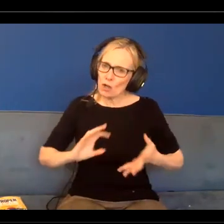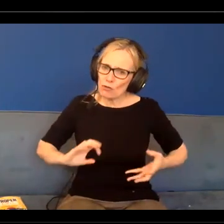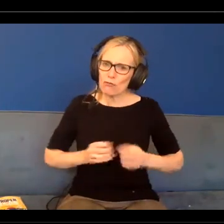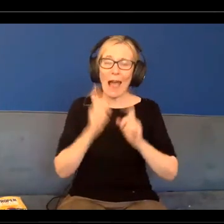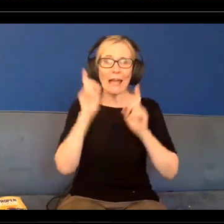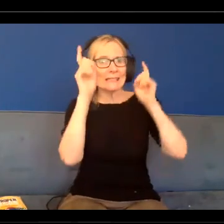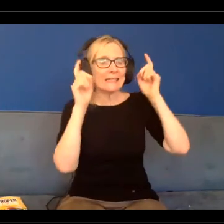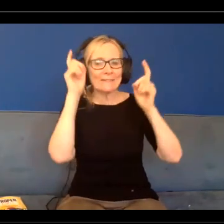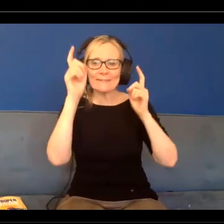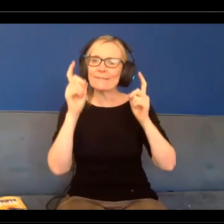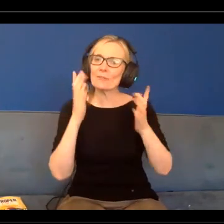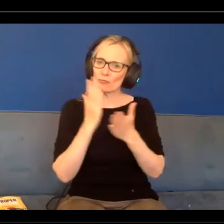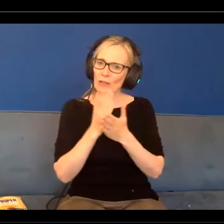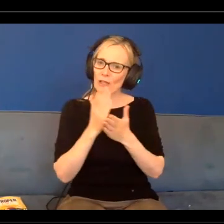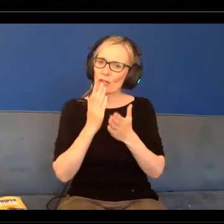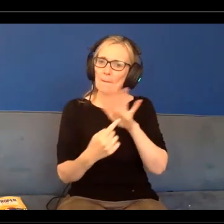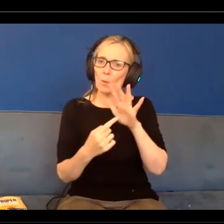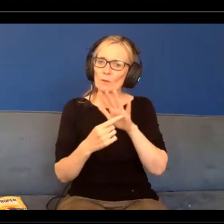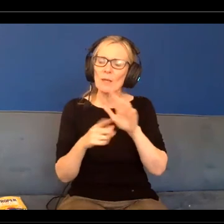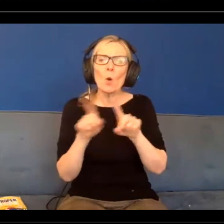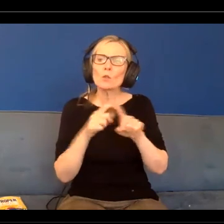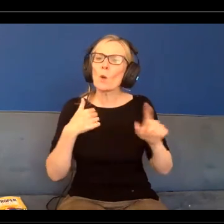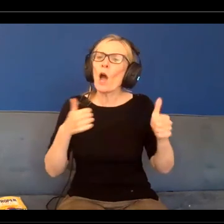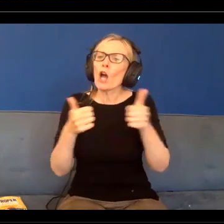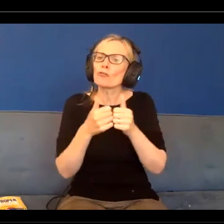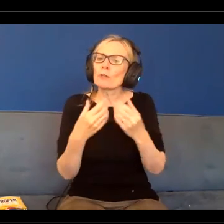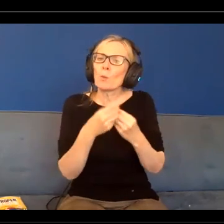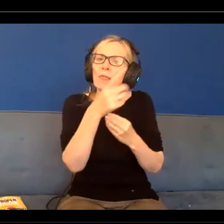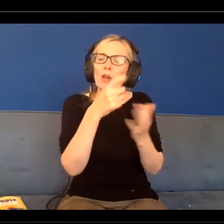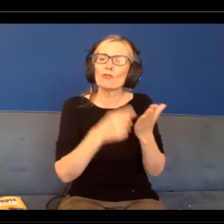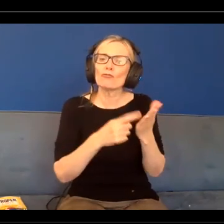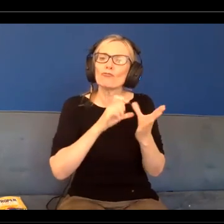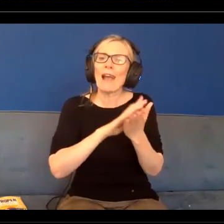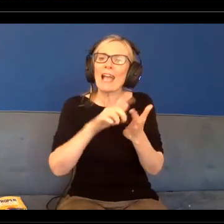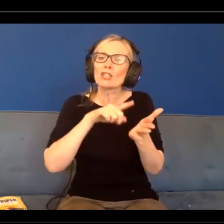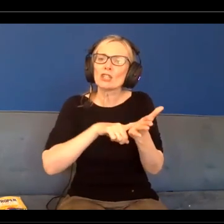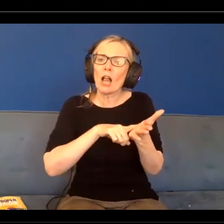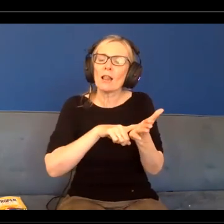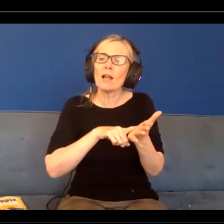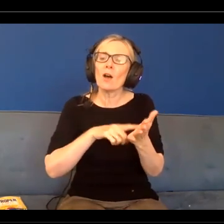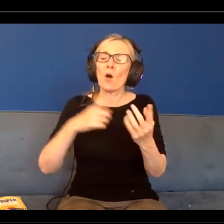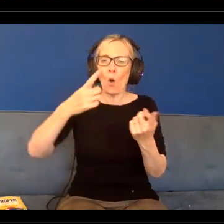think something Rachel said is incredibly important as well, and that's working on this together.